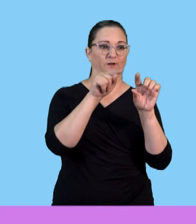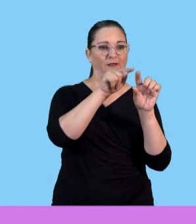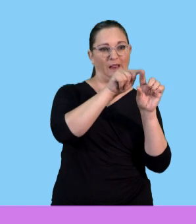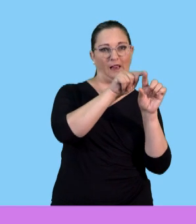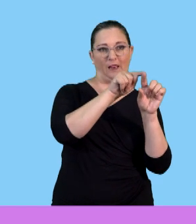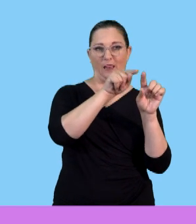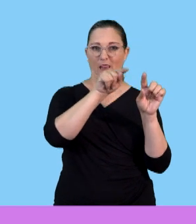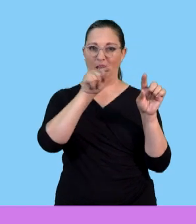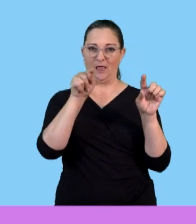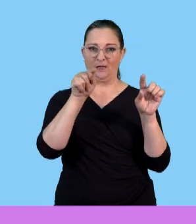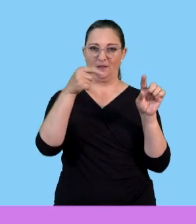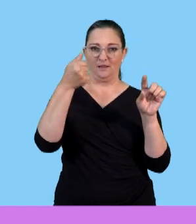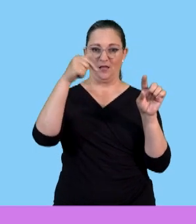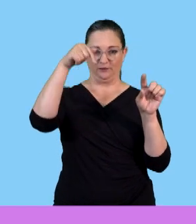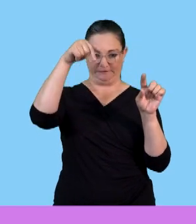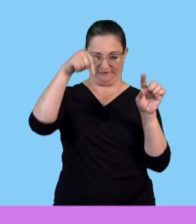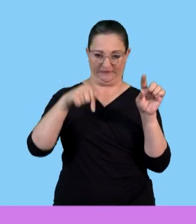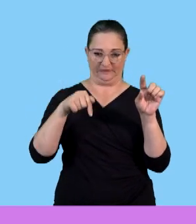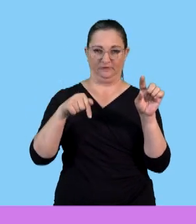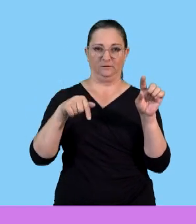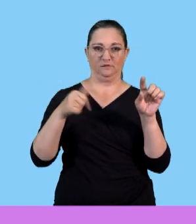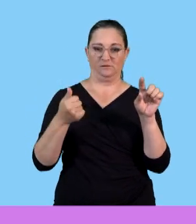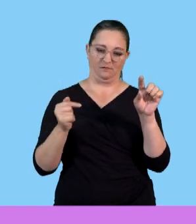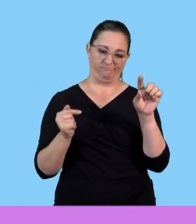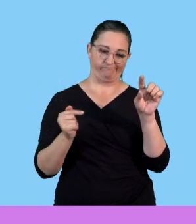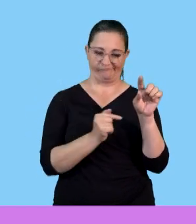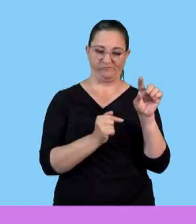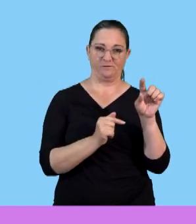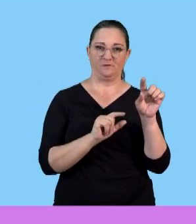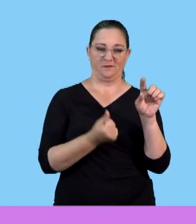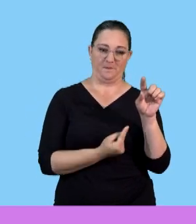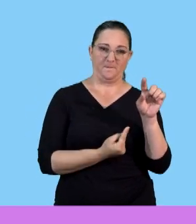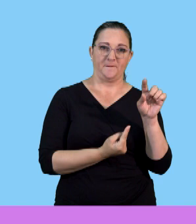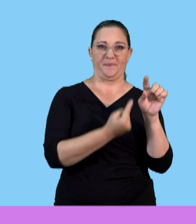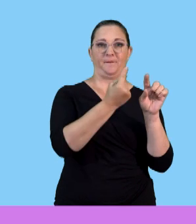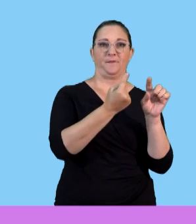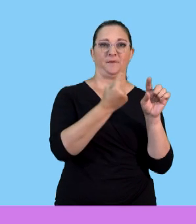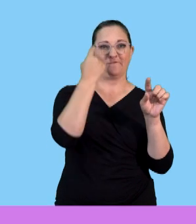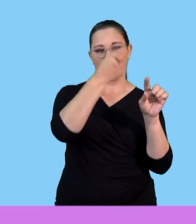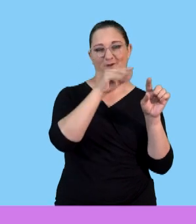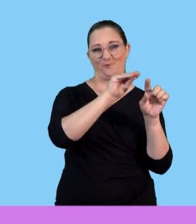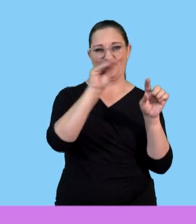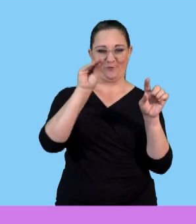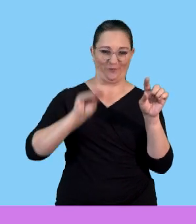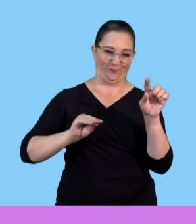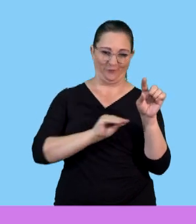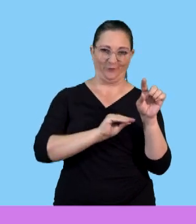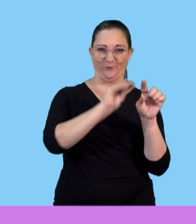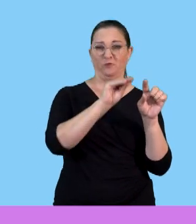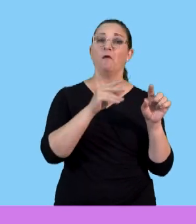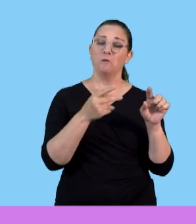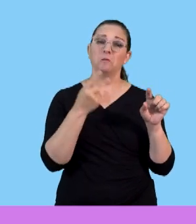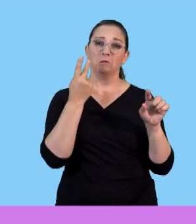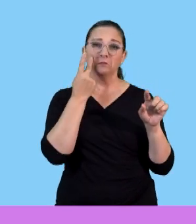this length, turned another length, and another length, and one. So you